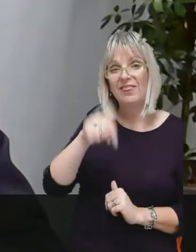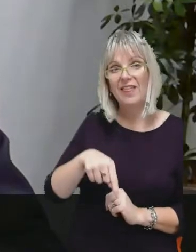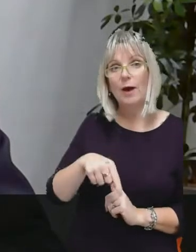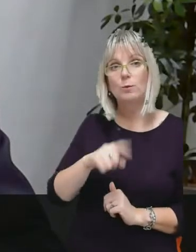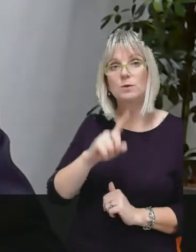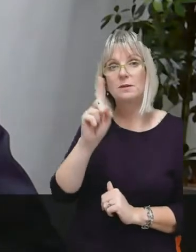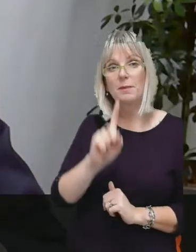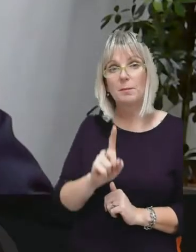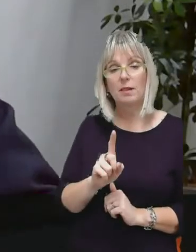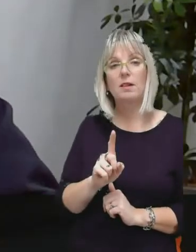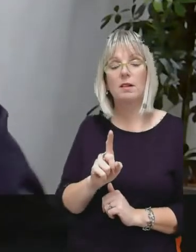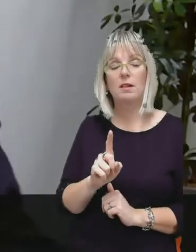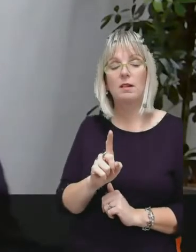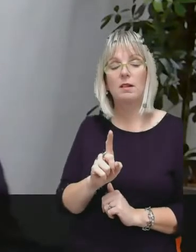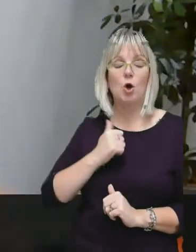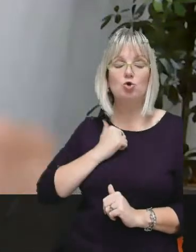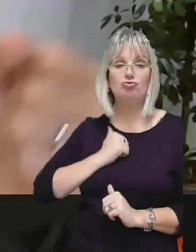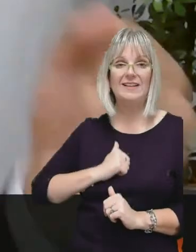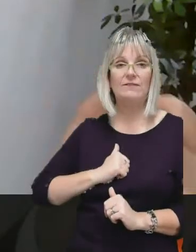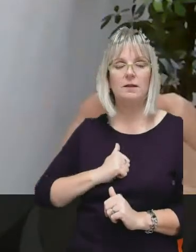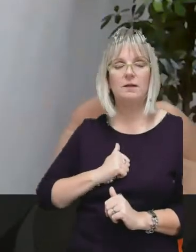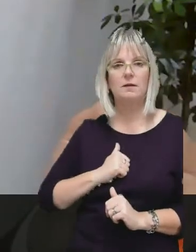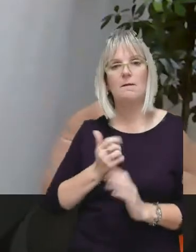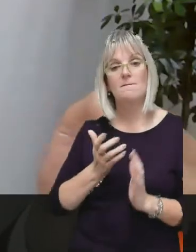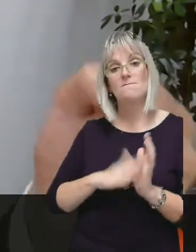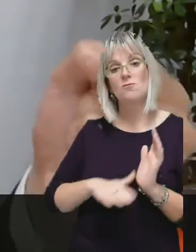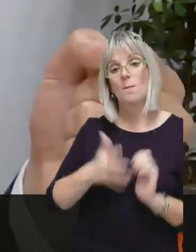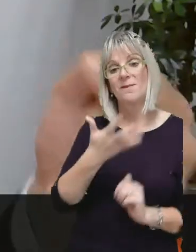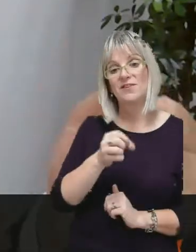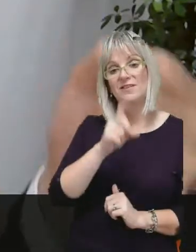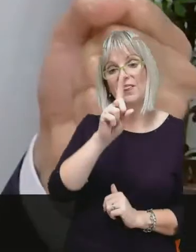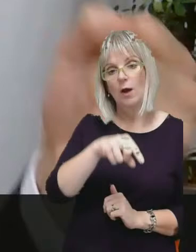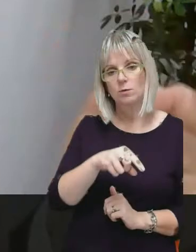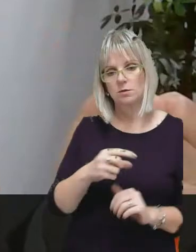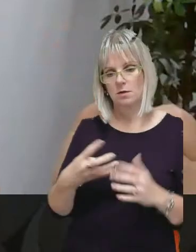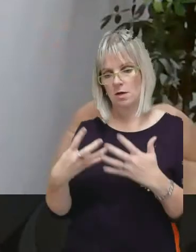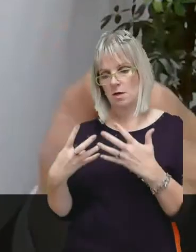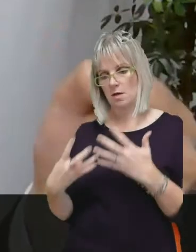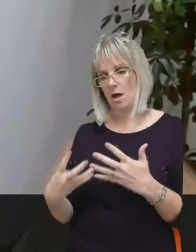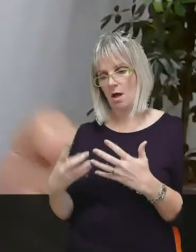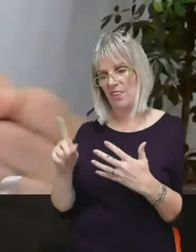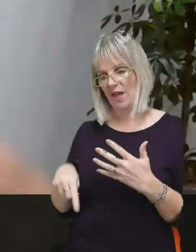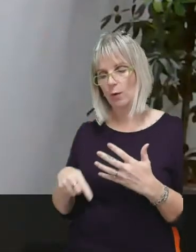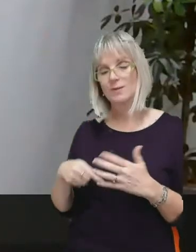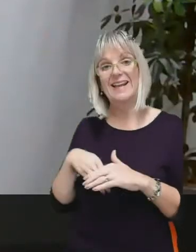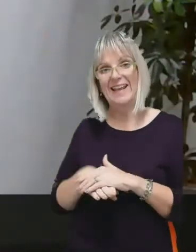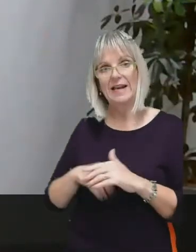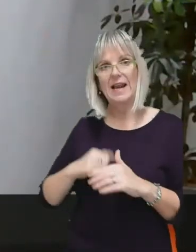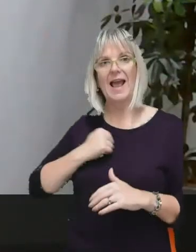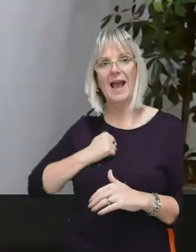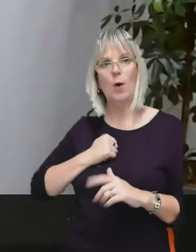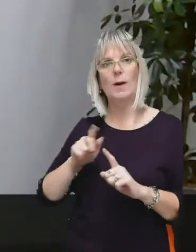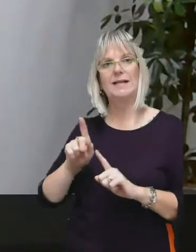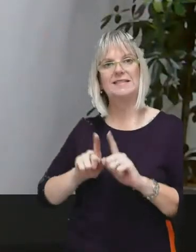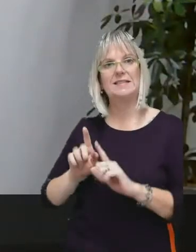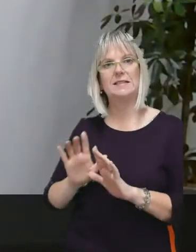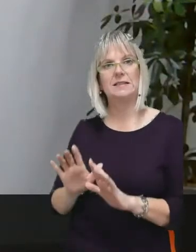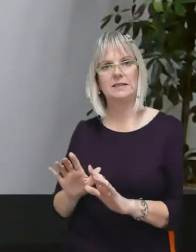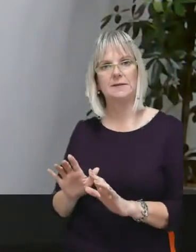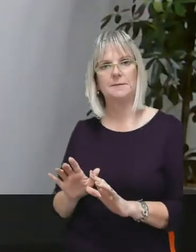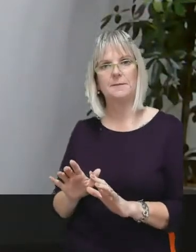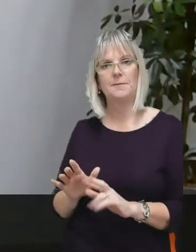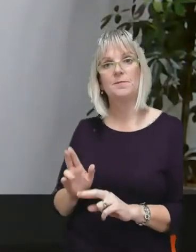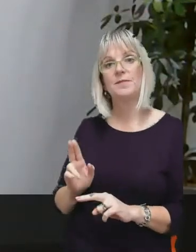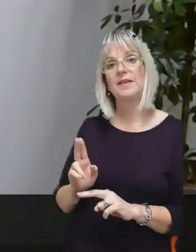city. And had we got a grip with the health crisis back in March and April, we wouldn't now be in this economic crisis